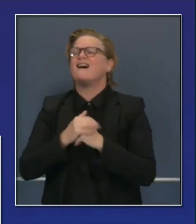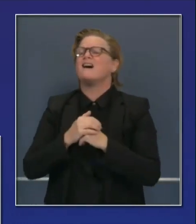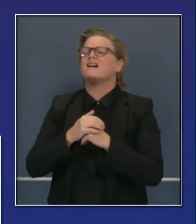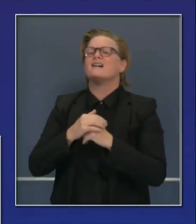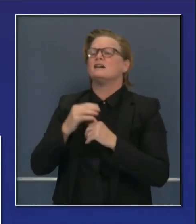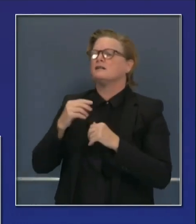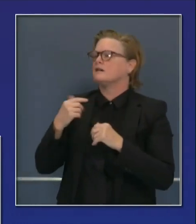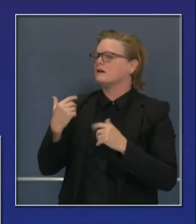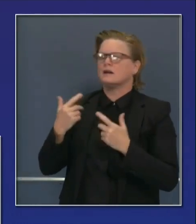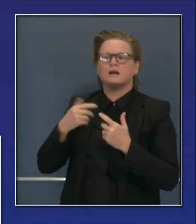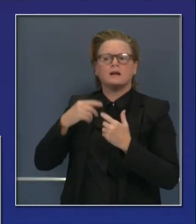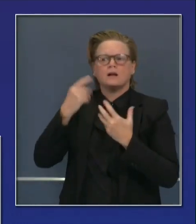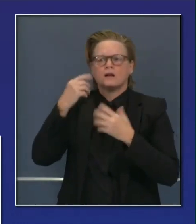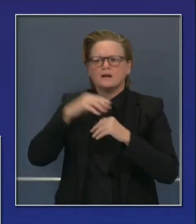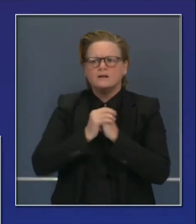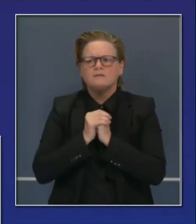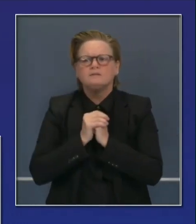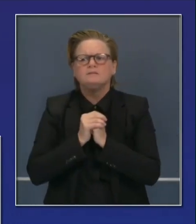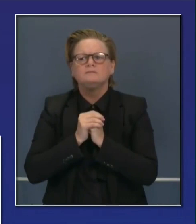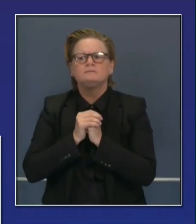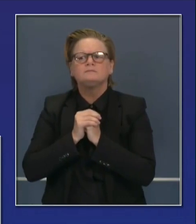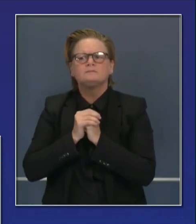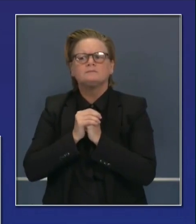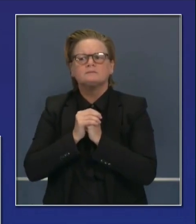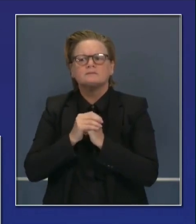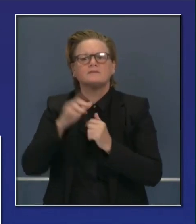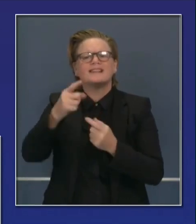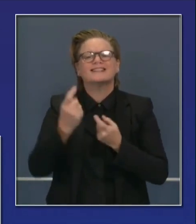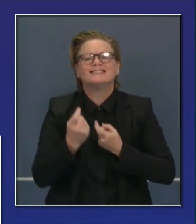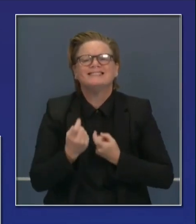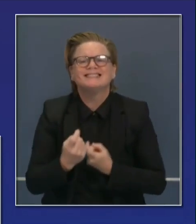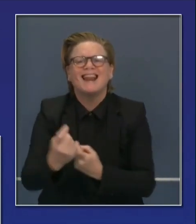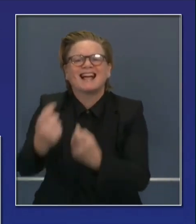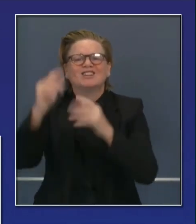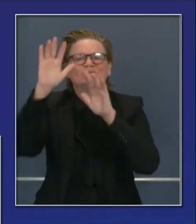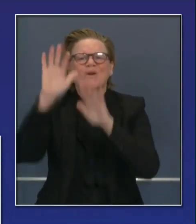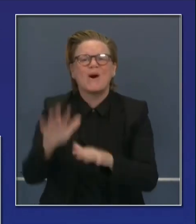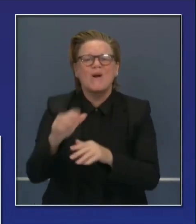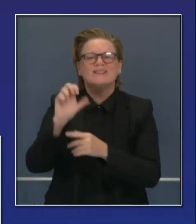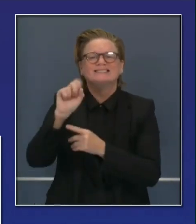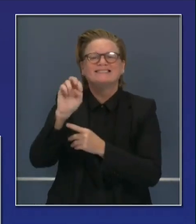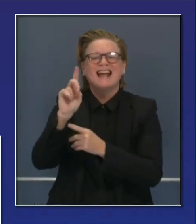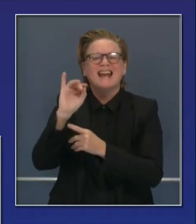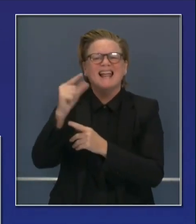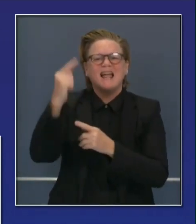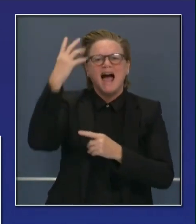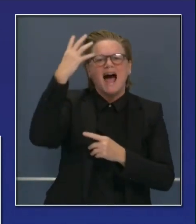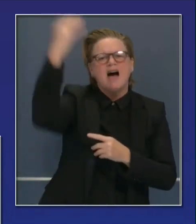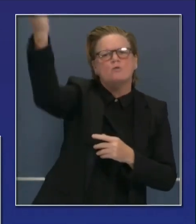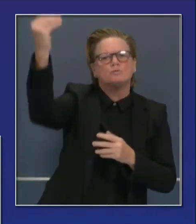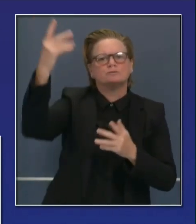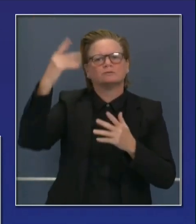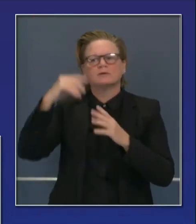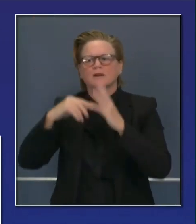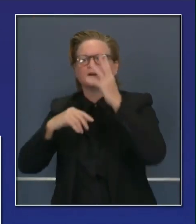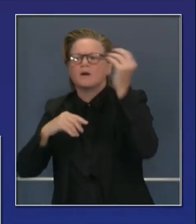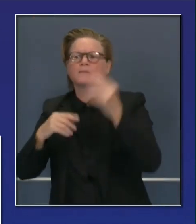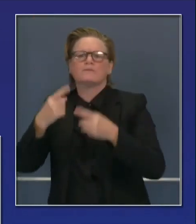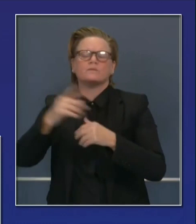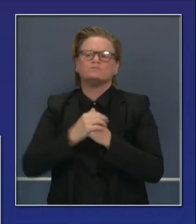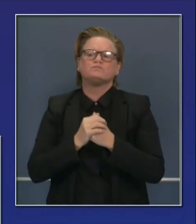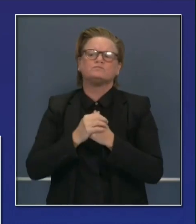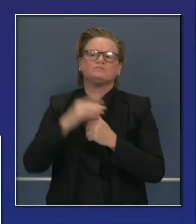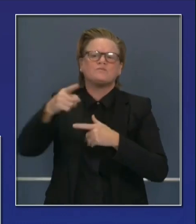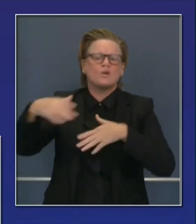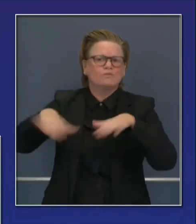sledding, these outdoor activities in the winter, to the extent a walk on the beach or out in our state parks or your local